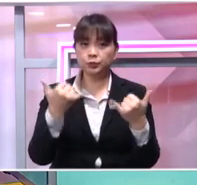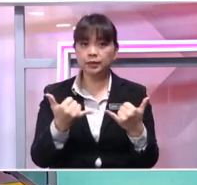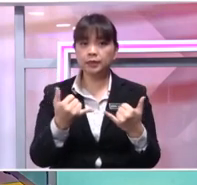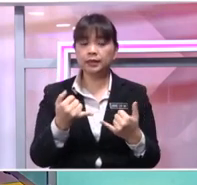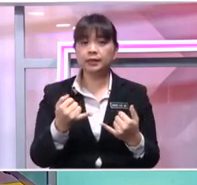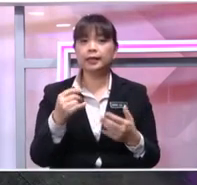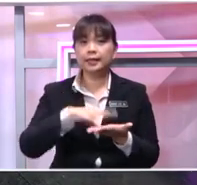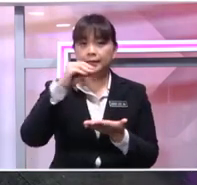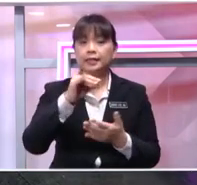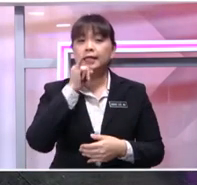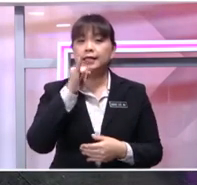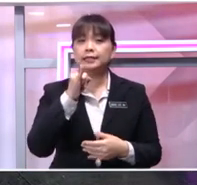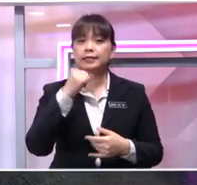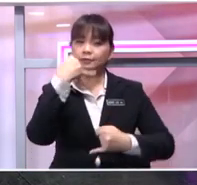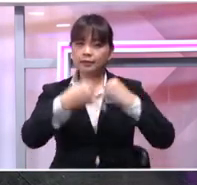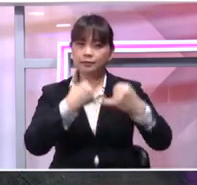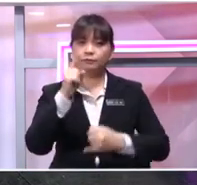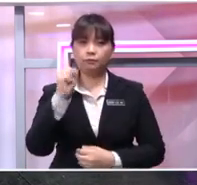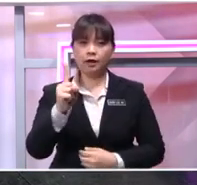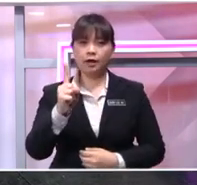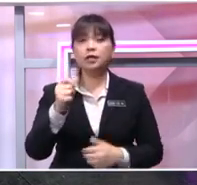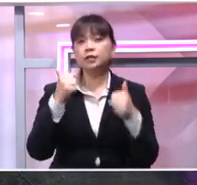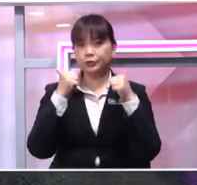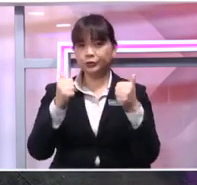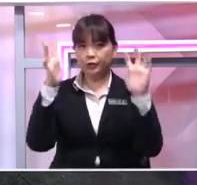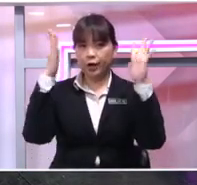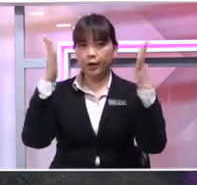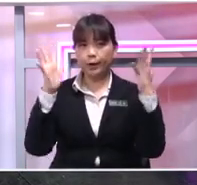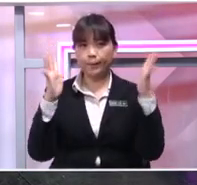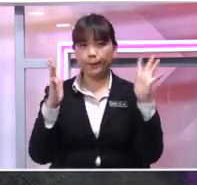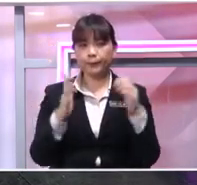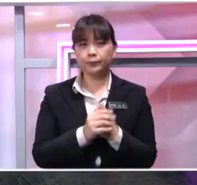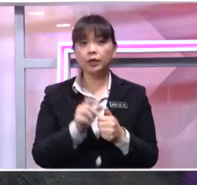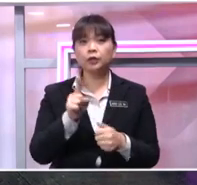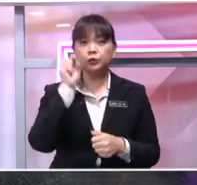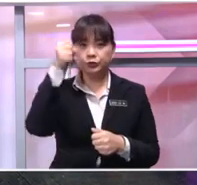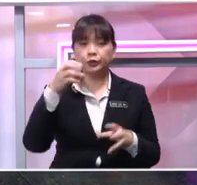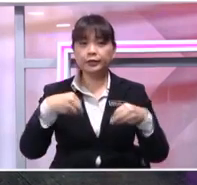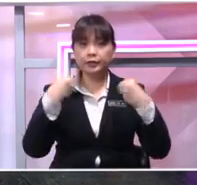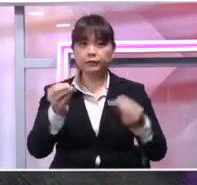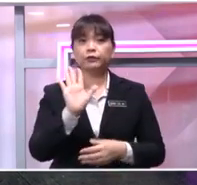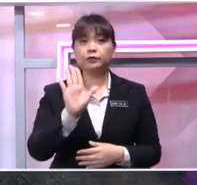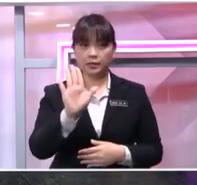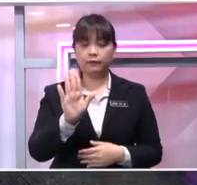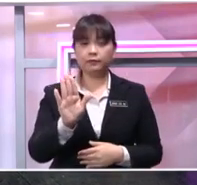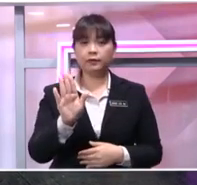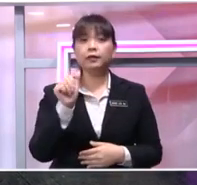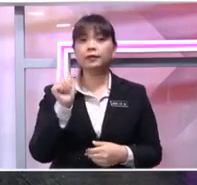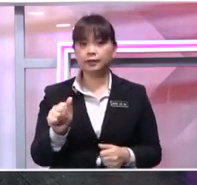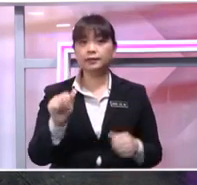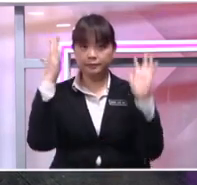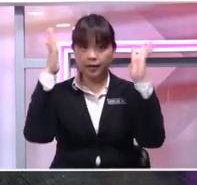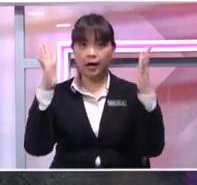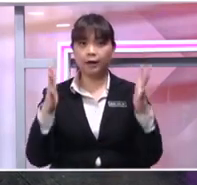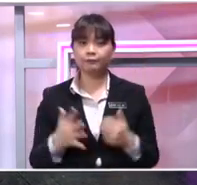success one. A success one. Yes. Good job, everyone. You should give yourself a round of applause. Yes, of course. Come you should on. Be proud